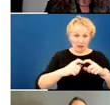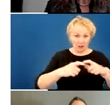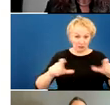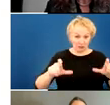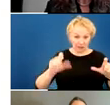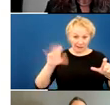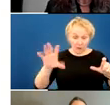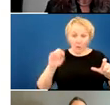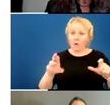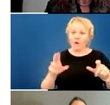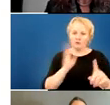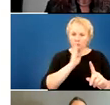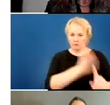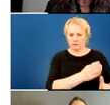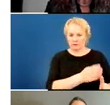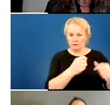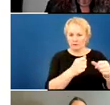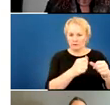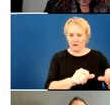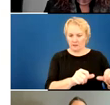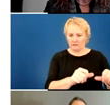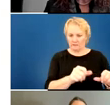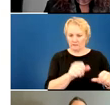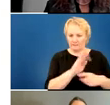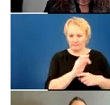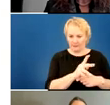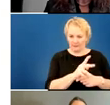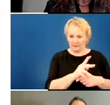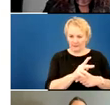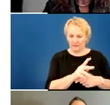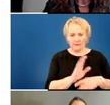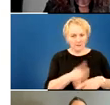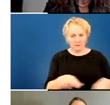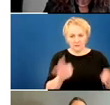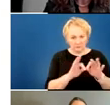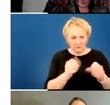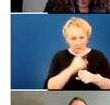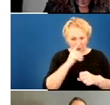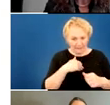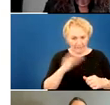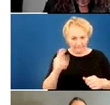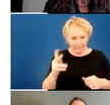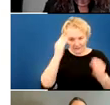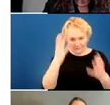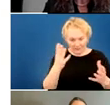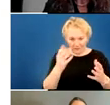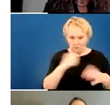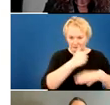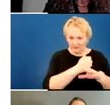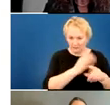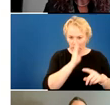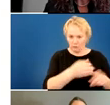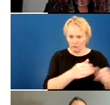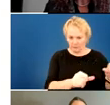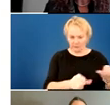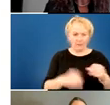can be put into your bank account for direct payment. And so needing to have that, that bank information. And then this